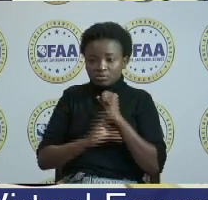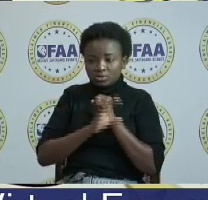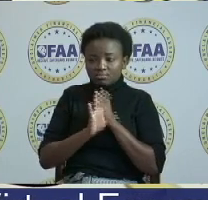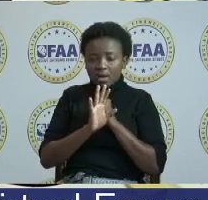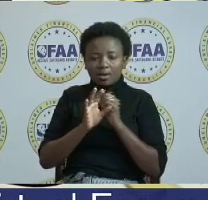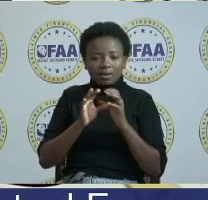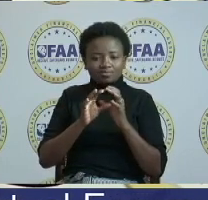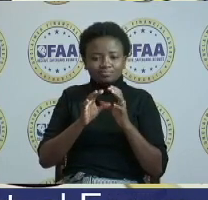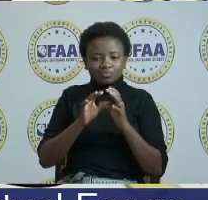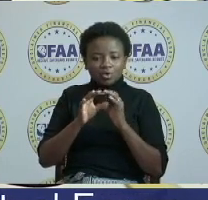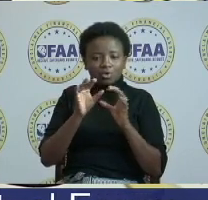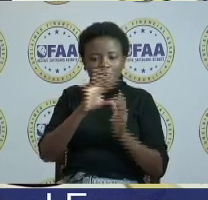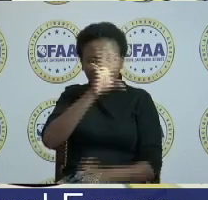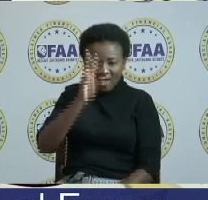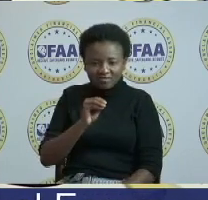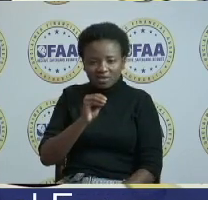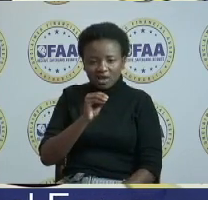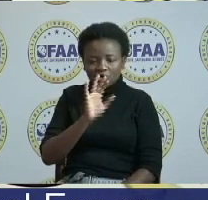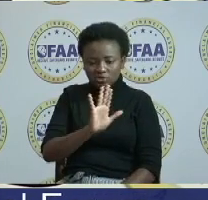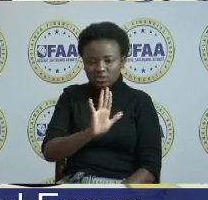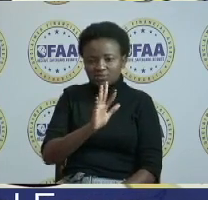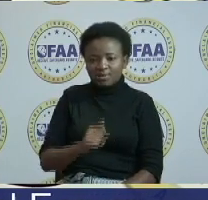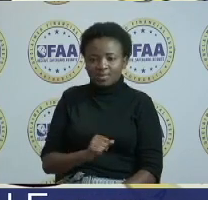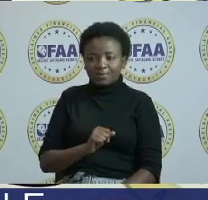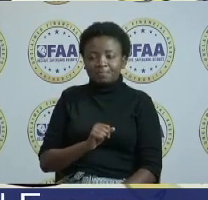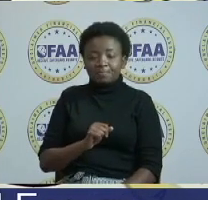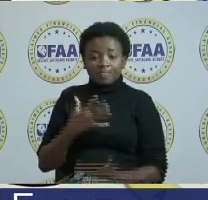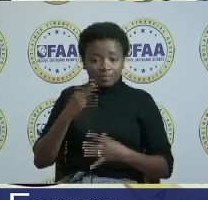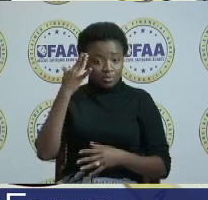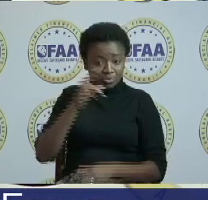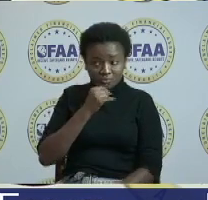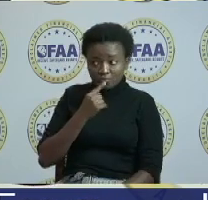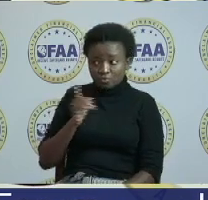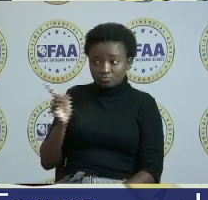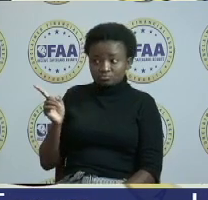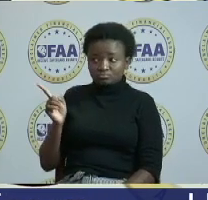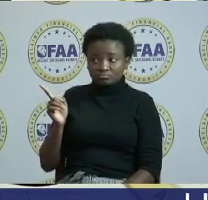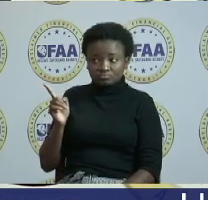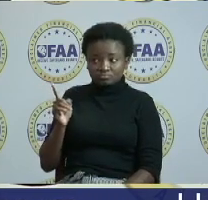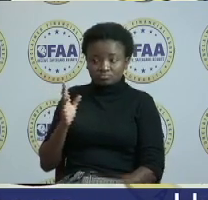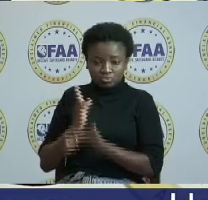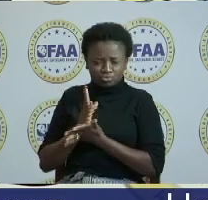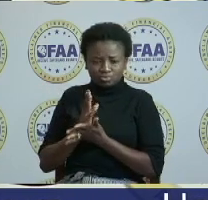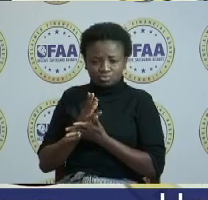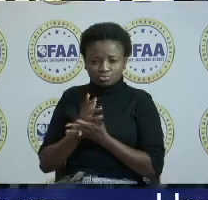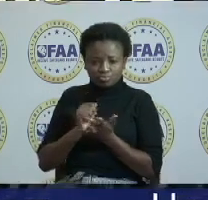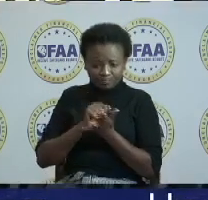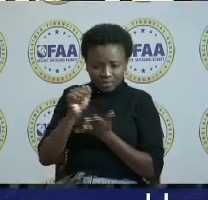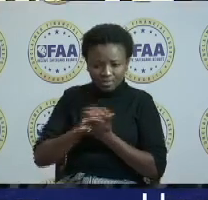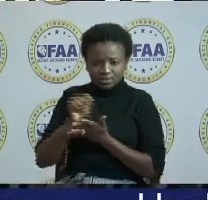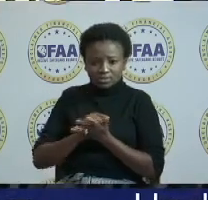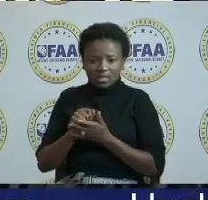more holistic way. So for those who do not know, actually Richard is a frequent contributor to print and